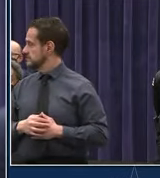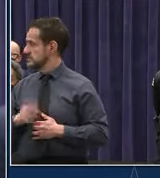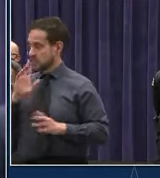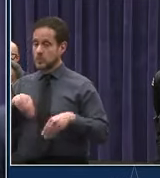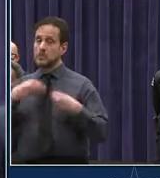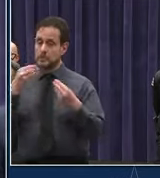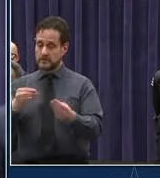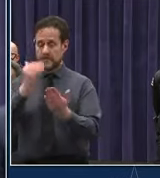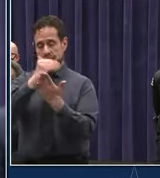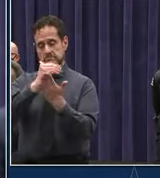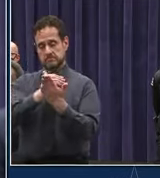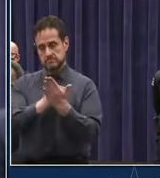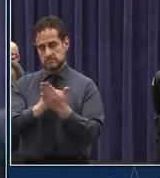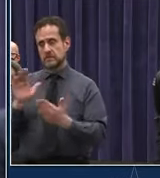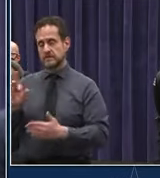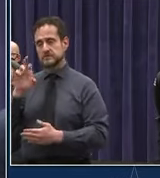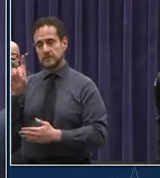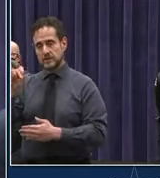details?